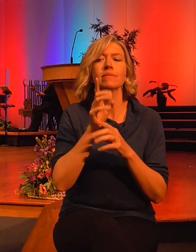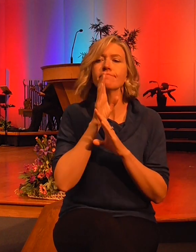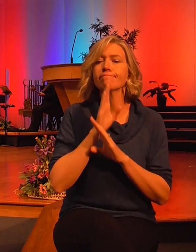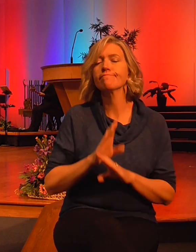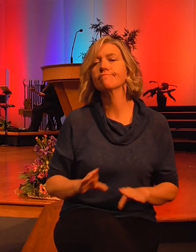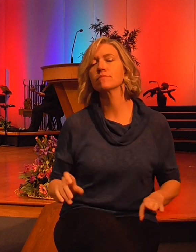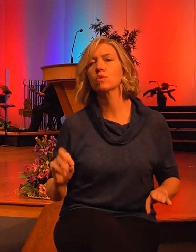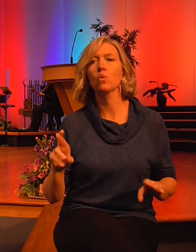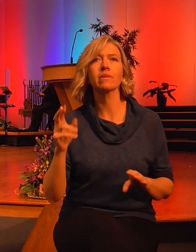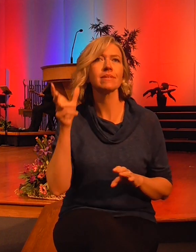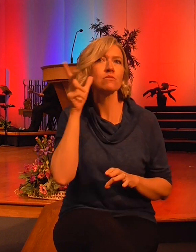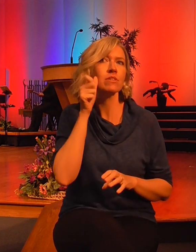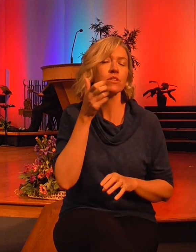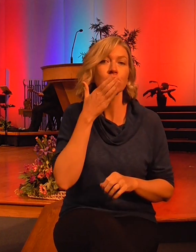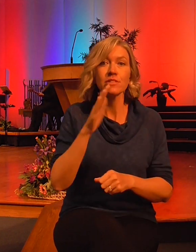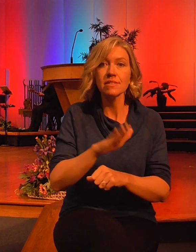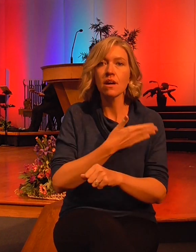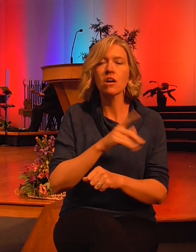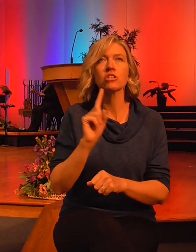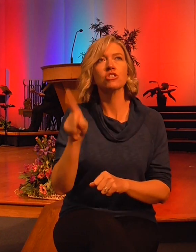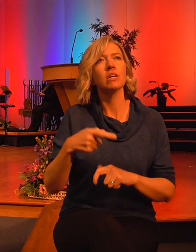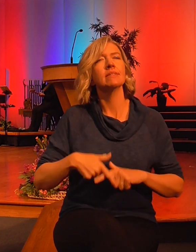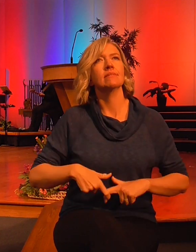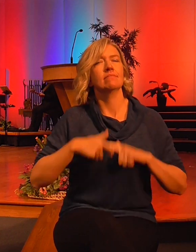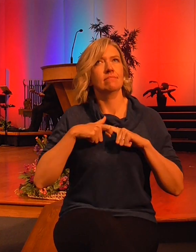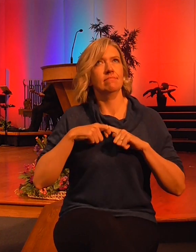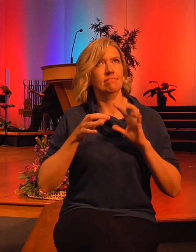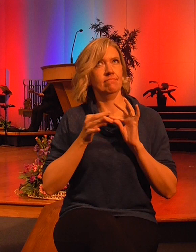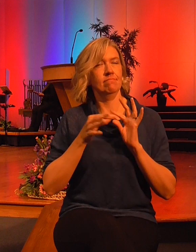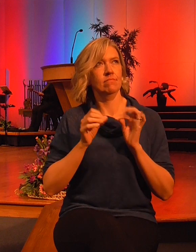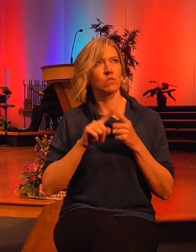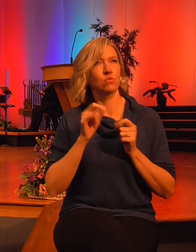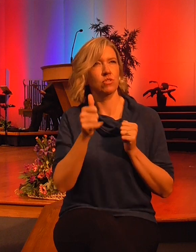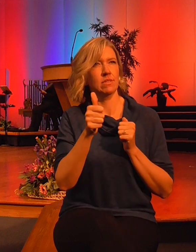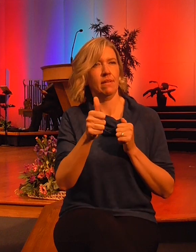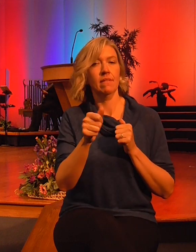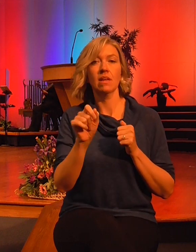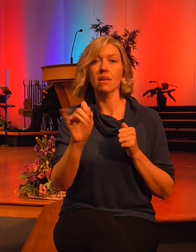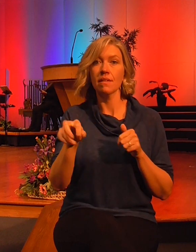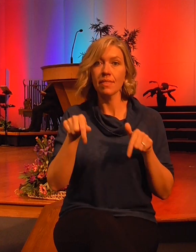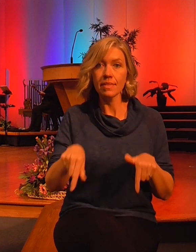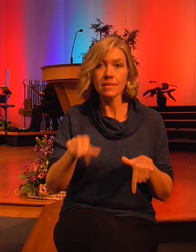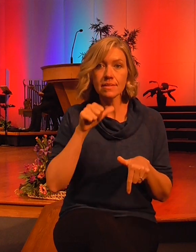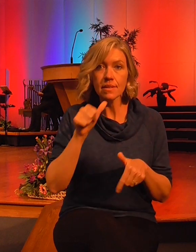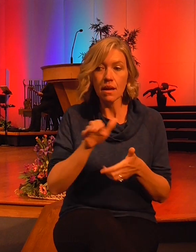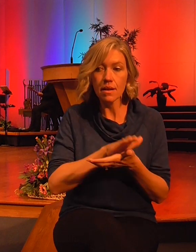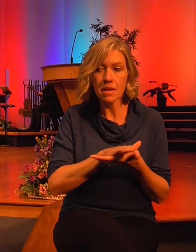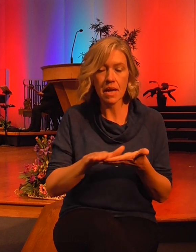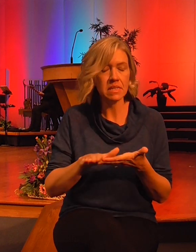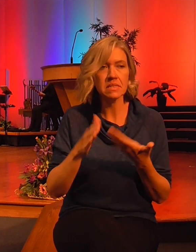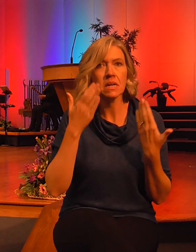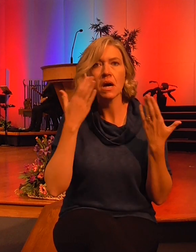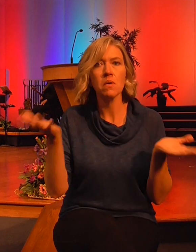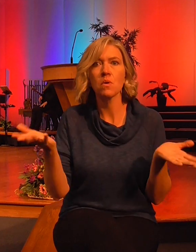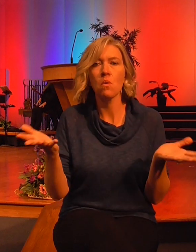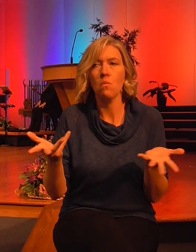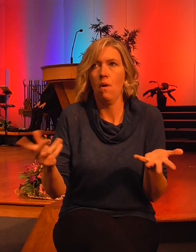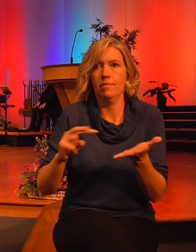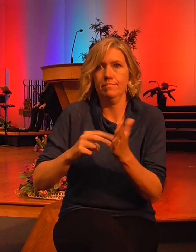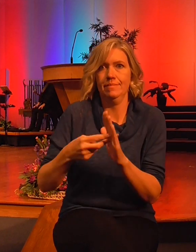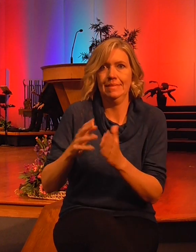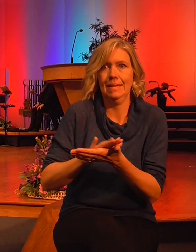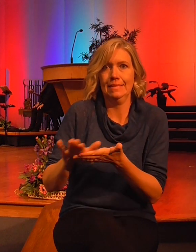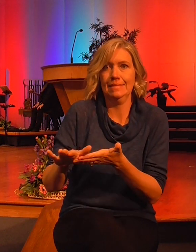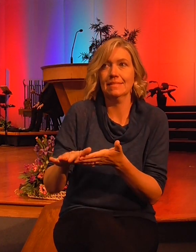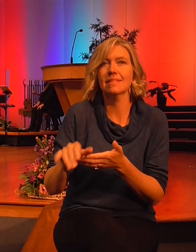good song, just say to yourself, just pause and say to yourself, if this isn't nice, I don't know what is. That's how I